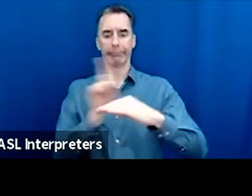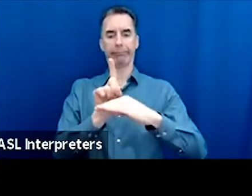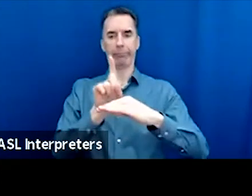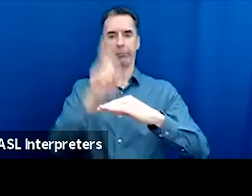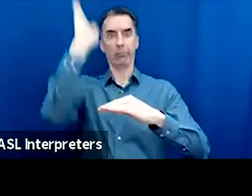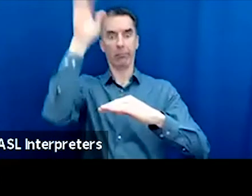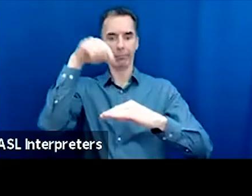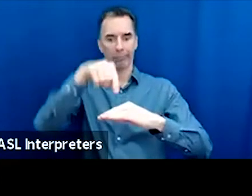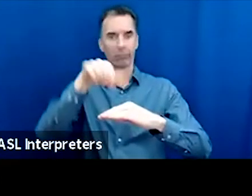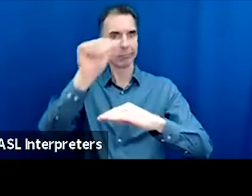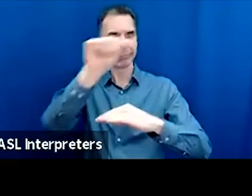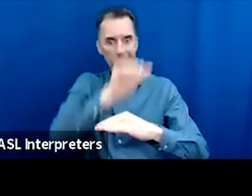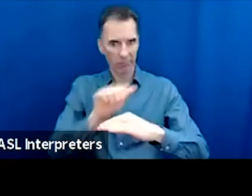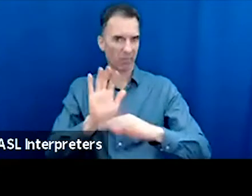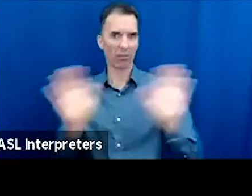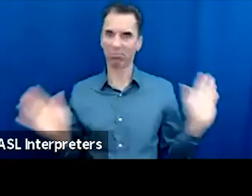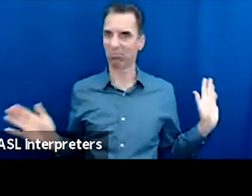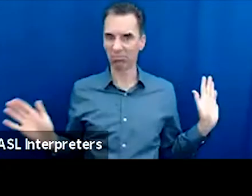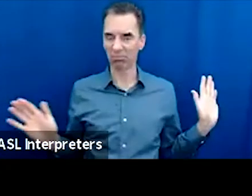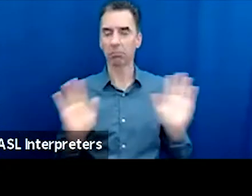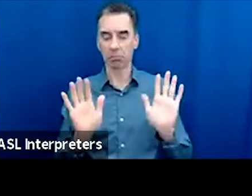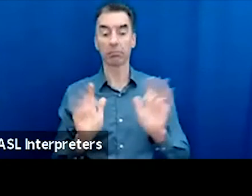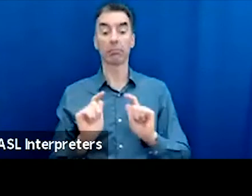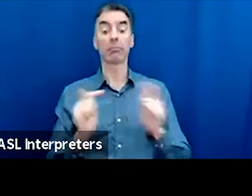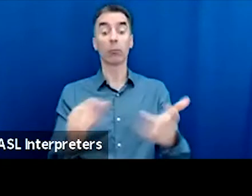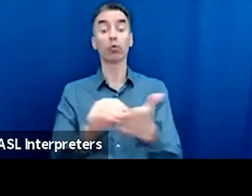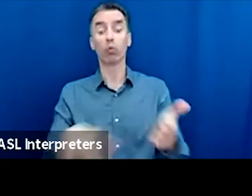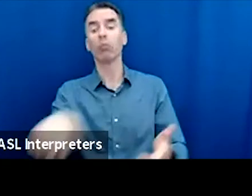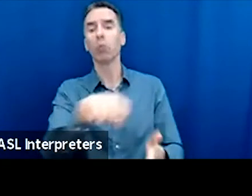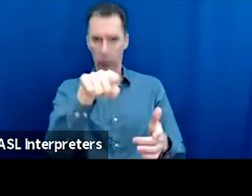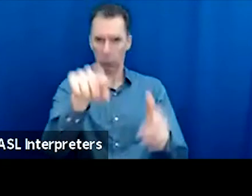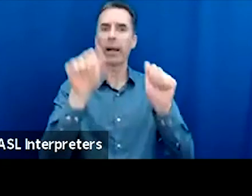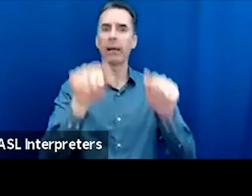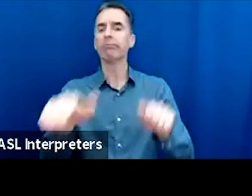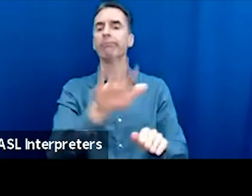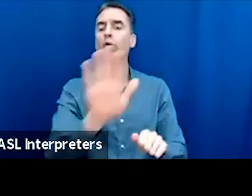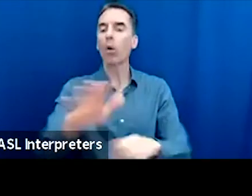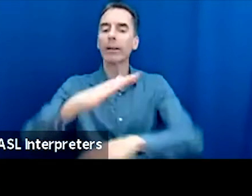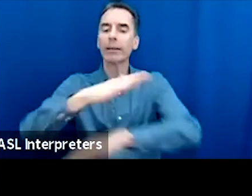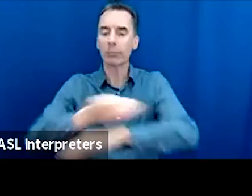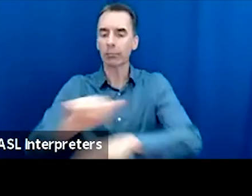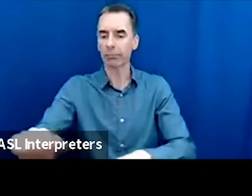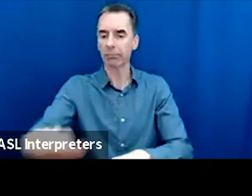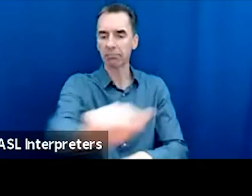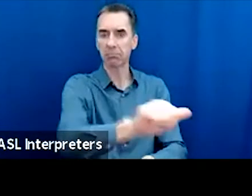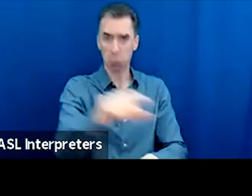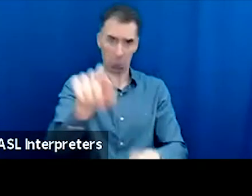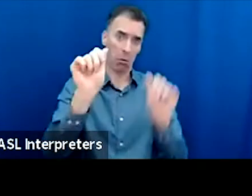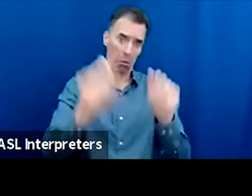it. Students can be asked to clean up their desks as well. But right now what we have